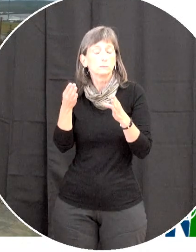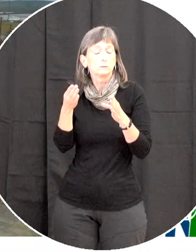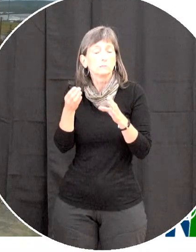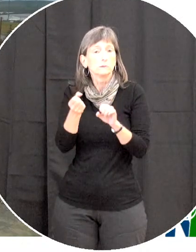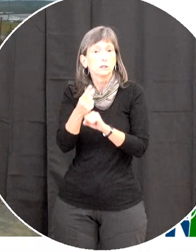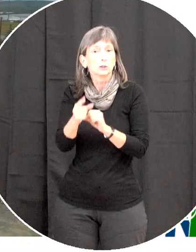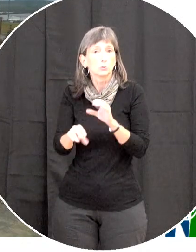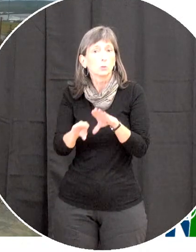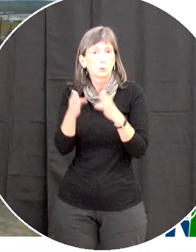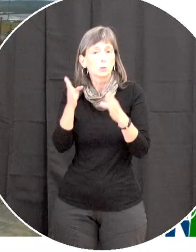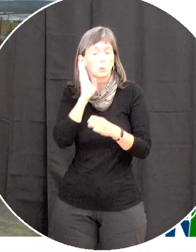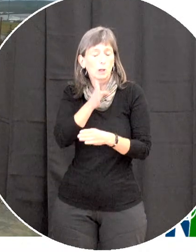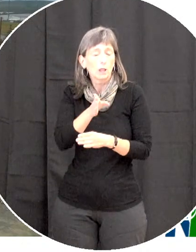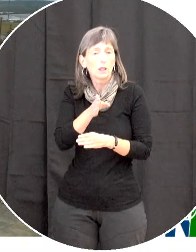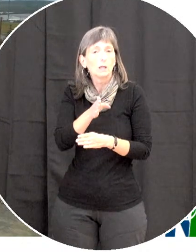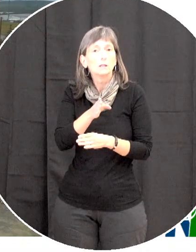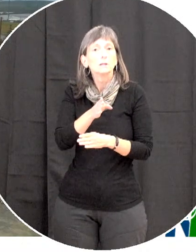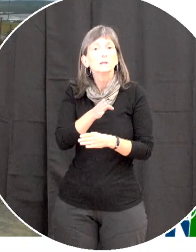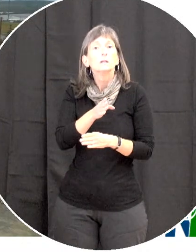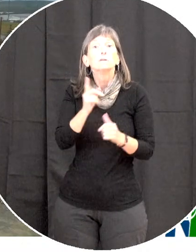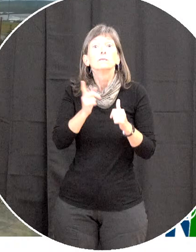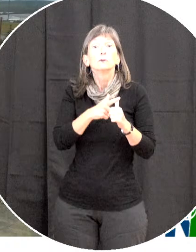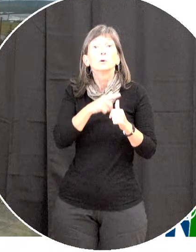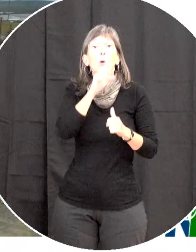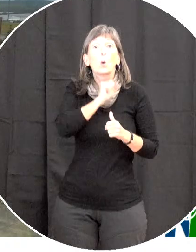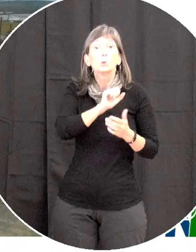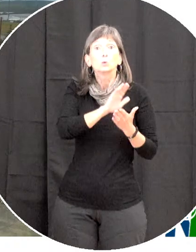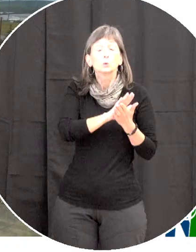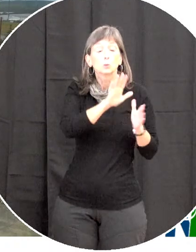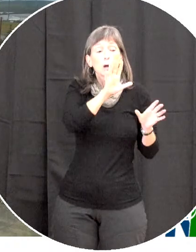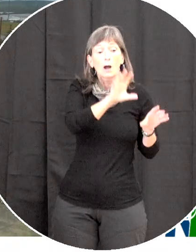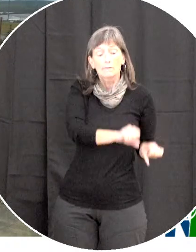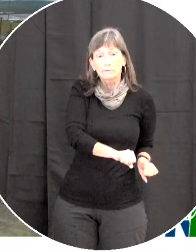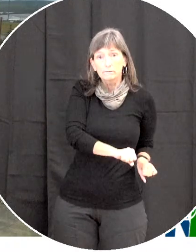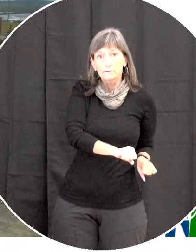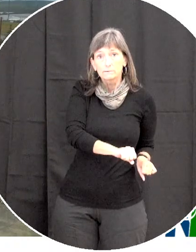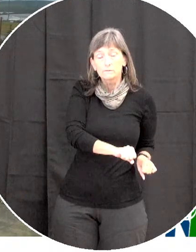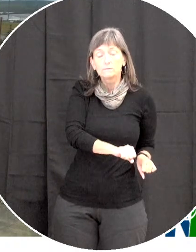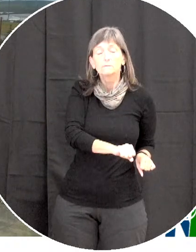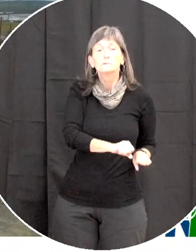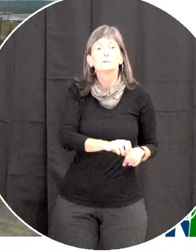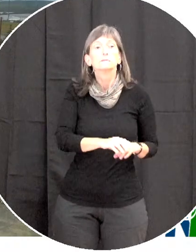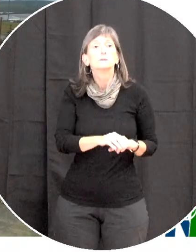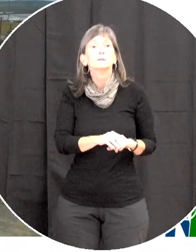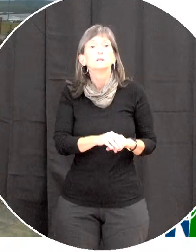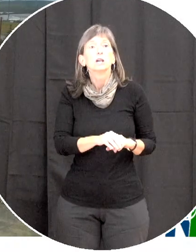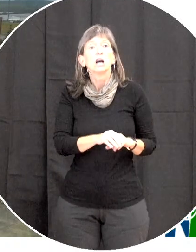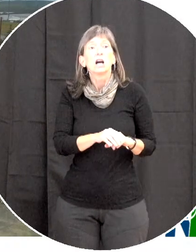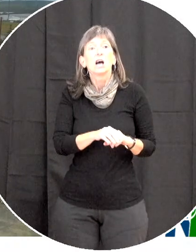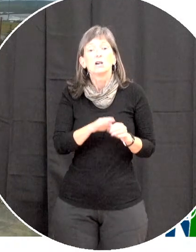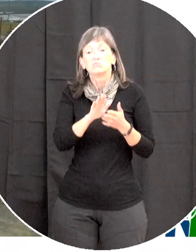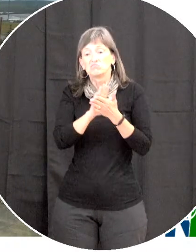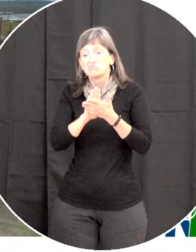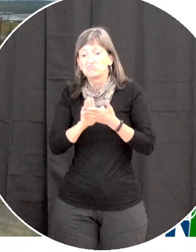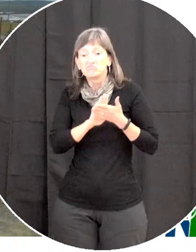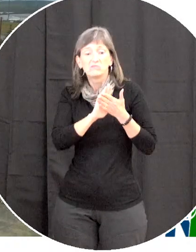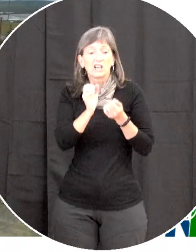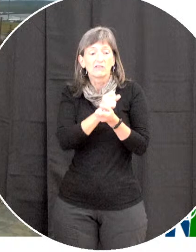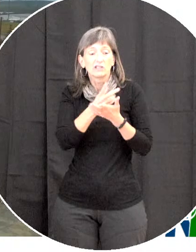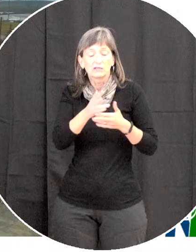by the demolition of the existing school, and the site will be completely finished by summer of